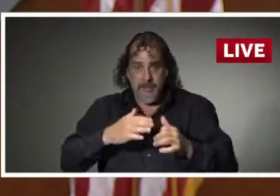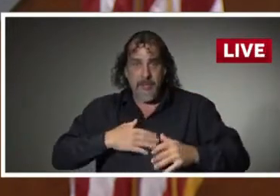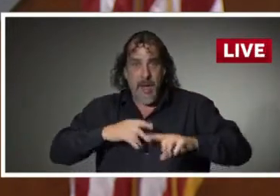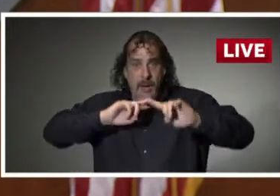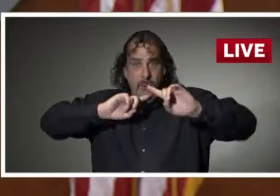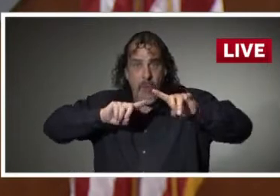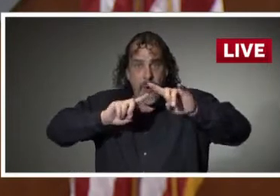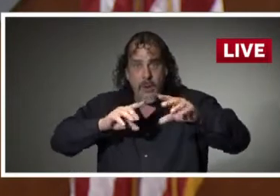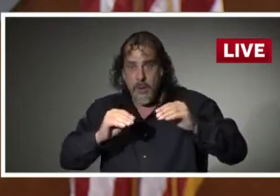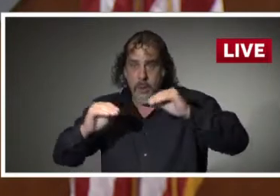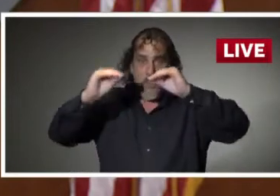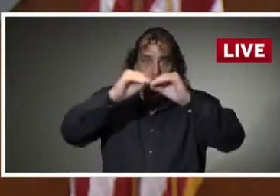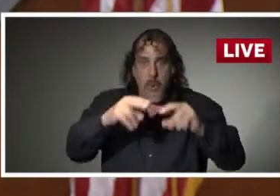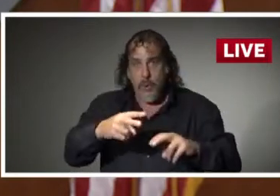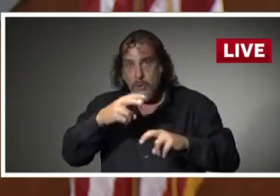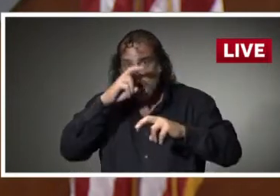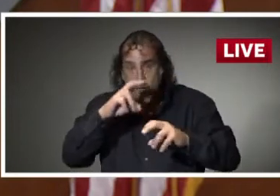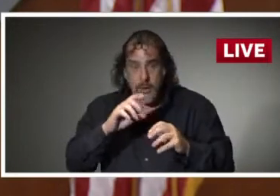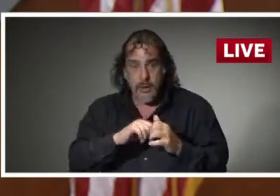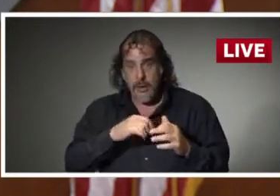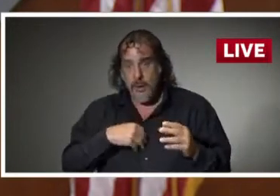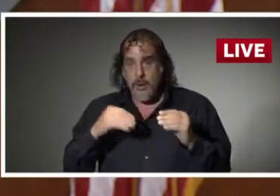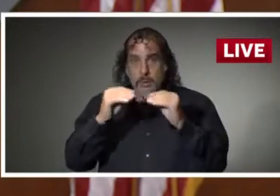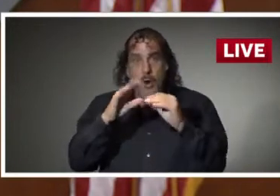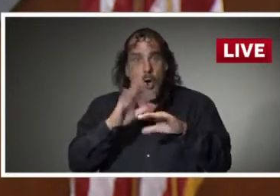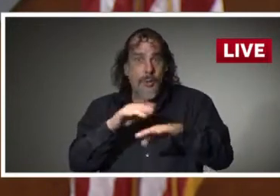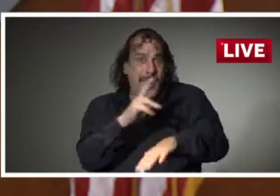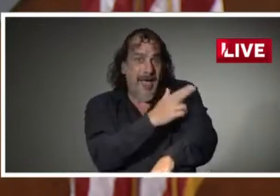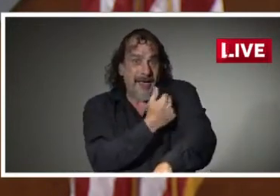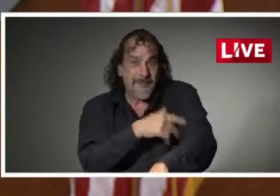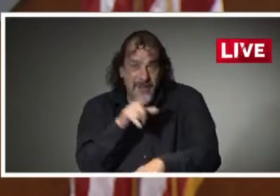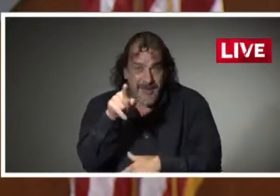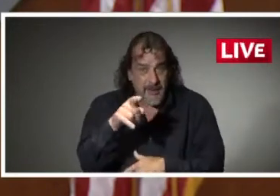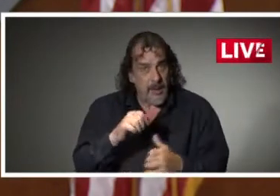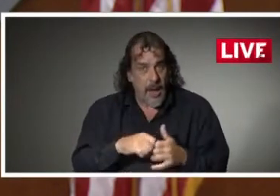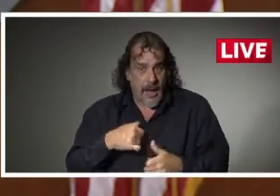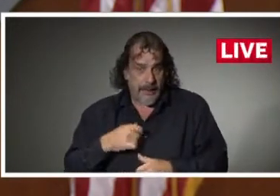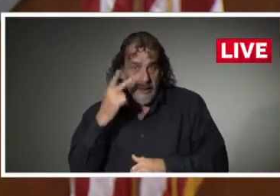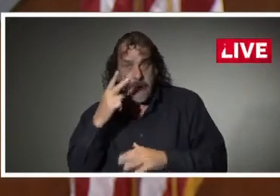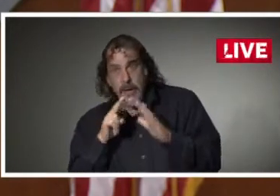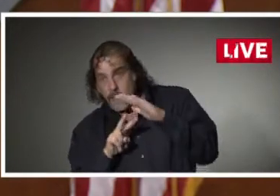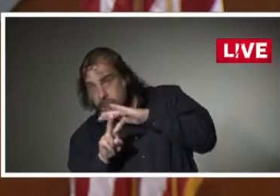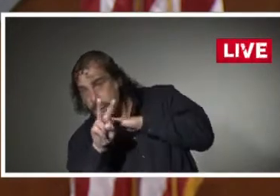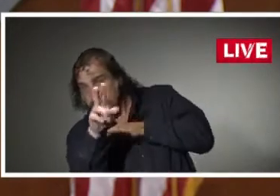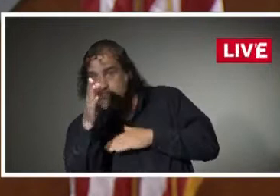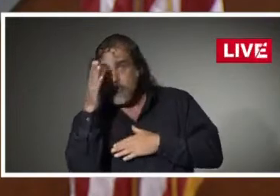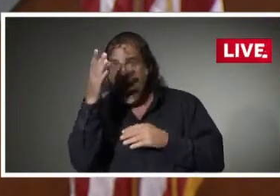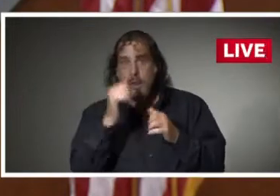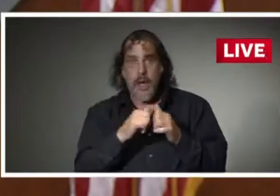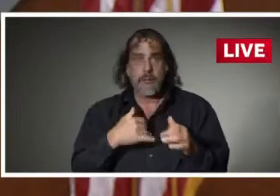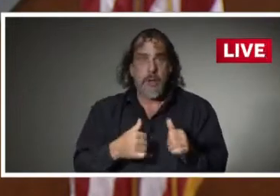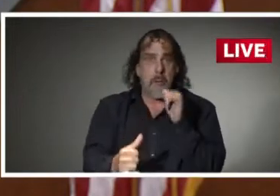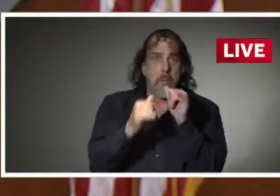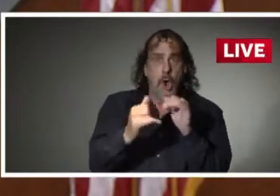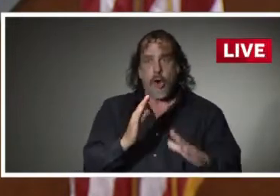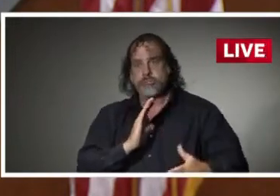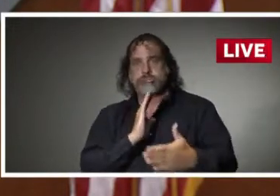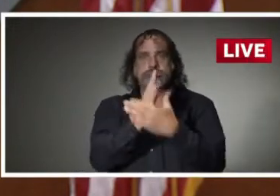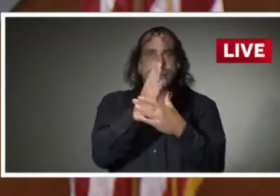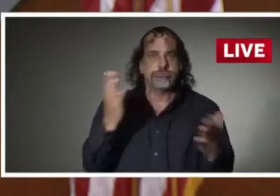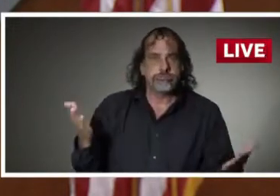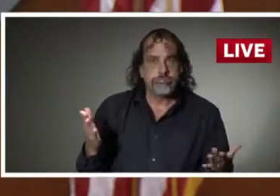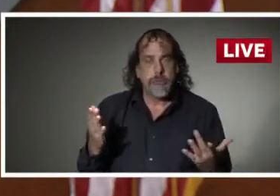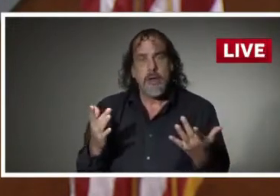and additional orders were placed on our hospitals, I can see future orders on bars. I can see